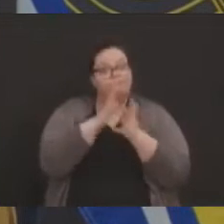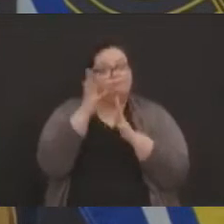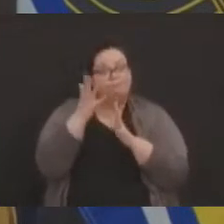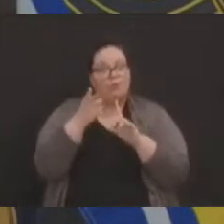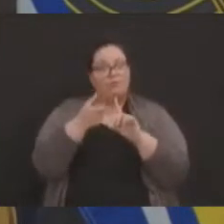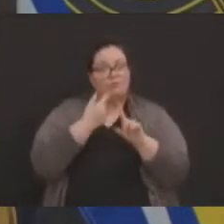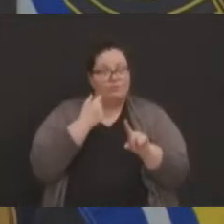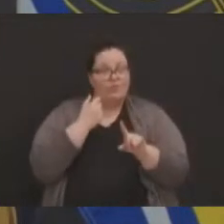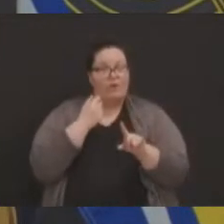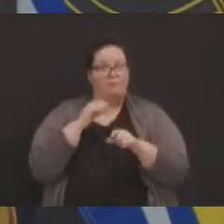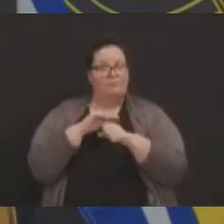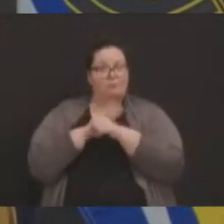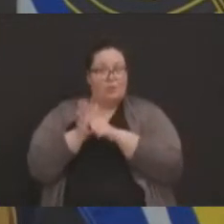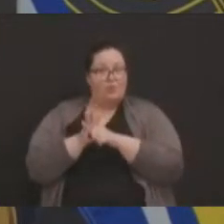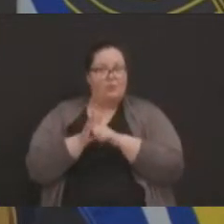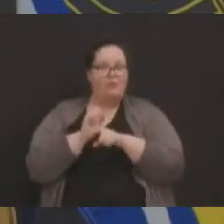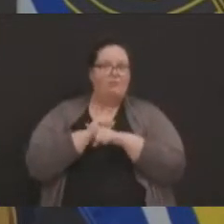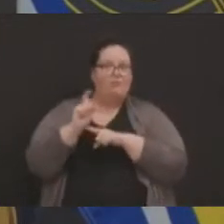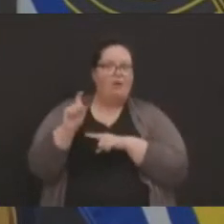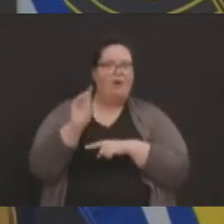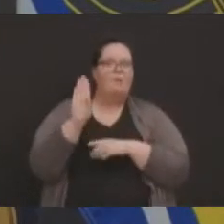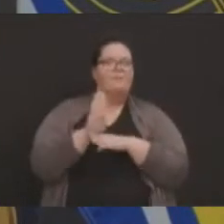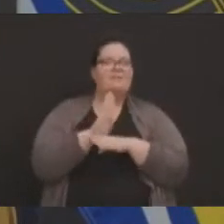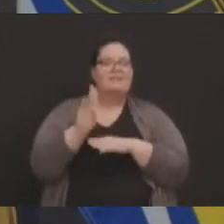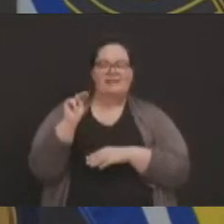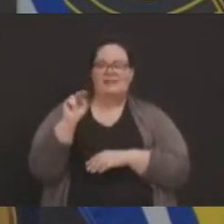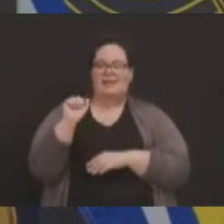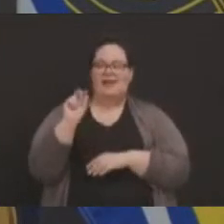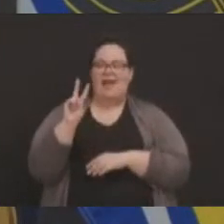1-833-799-7966 or email